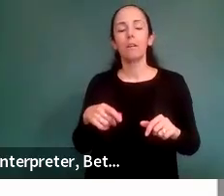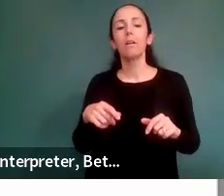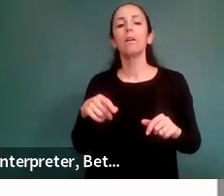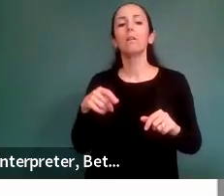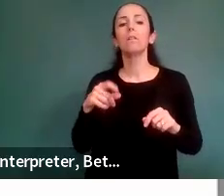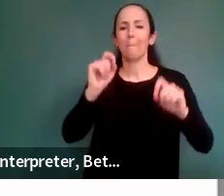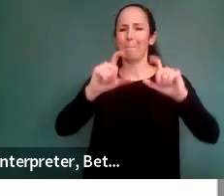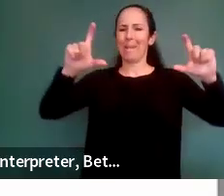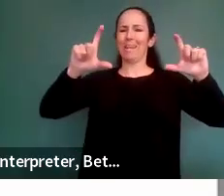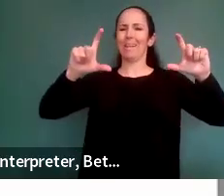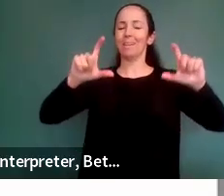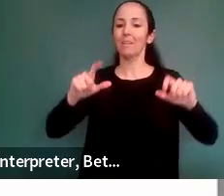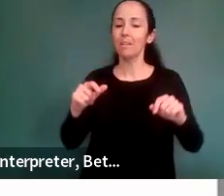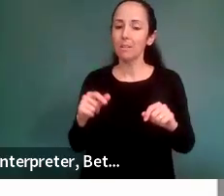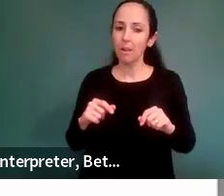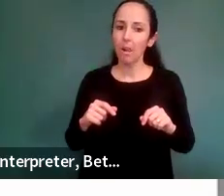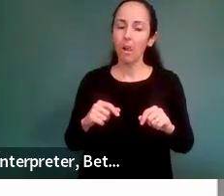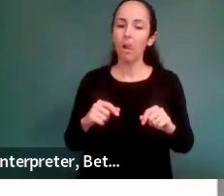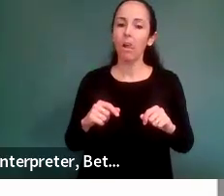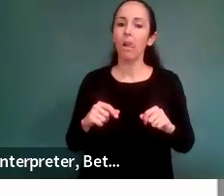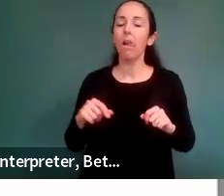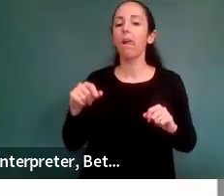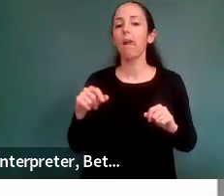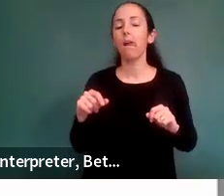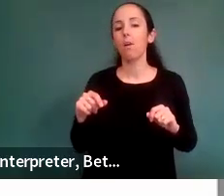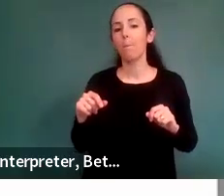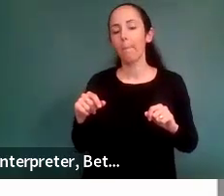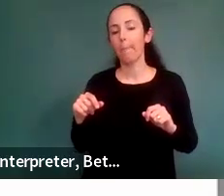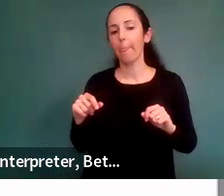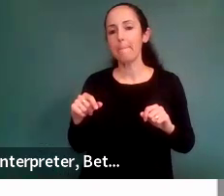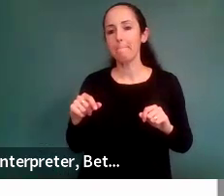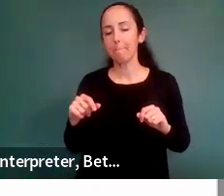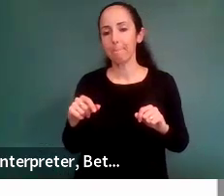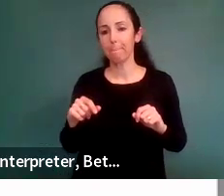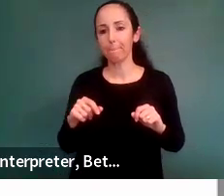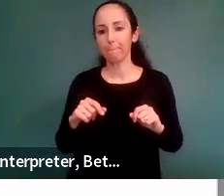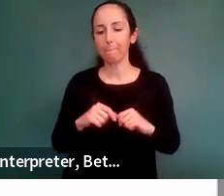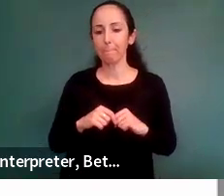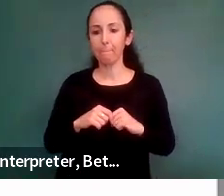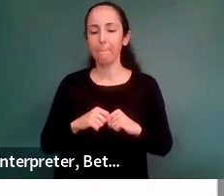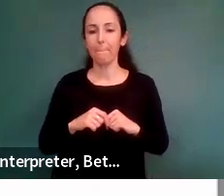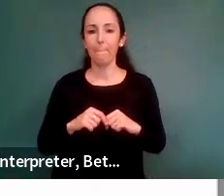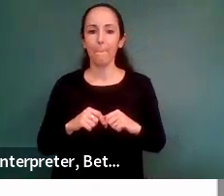fonts to convey meaning is because